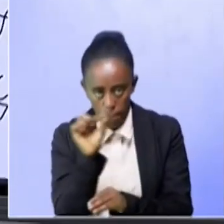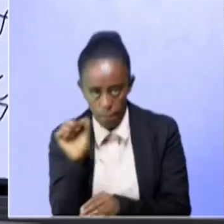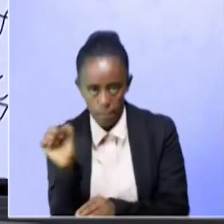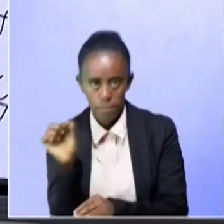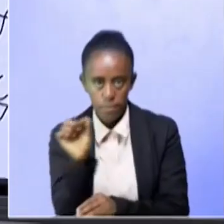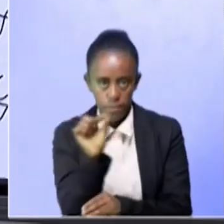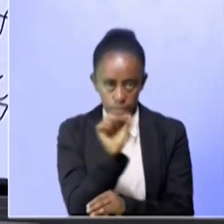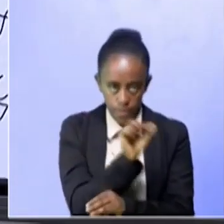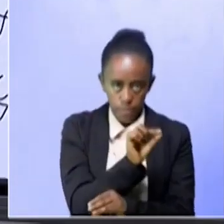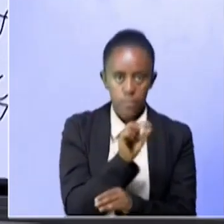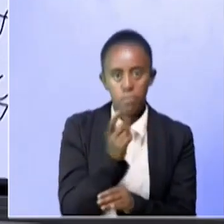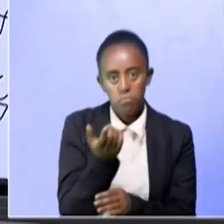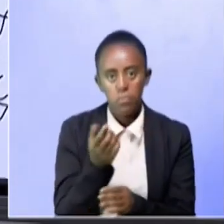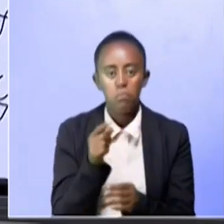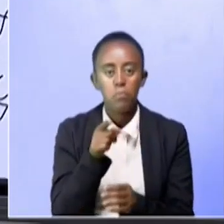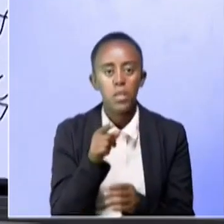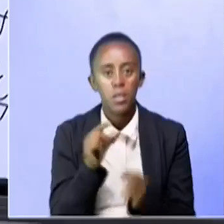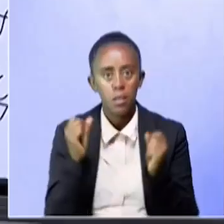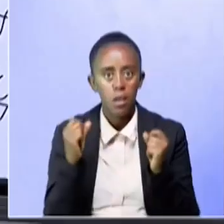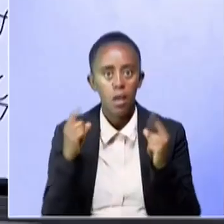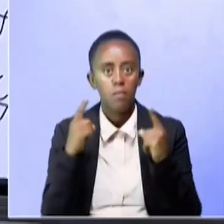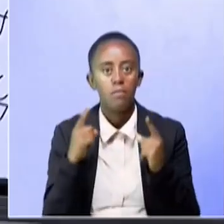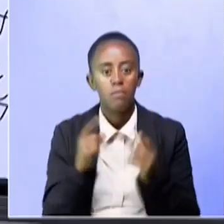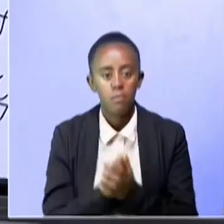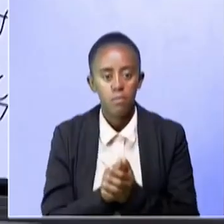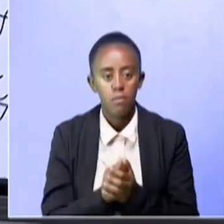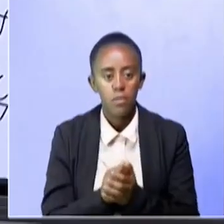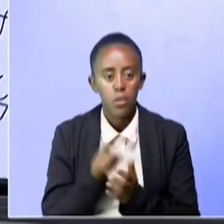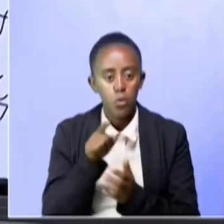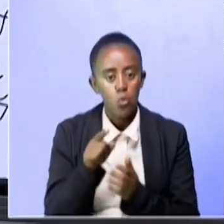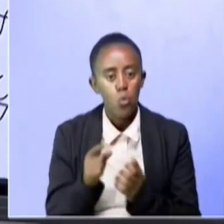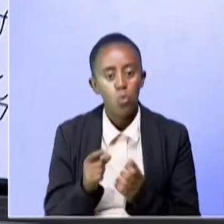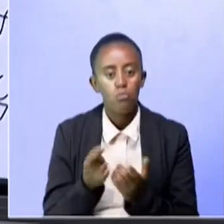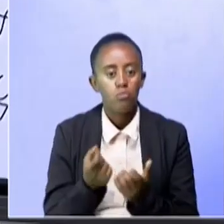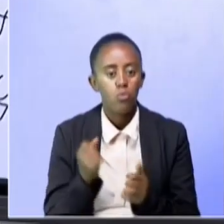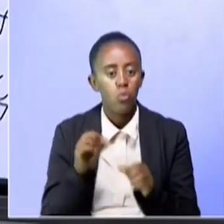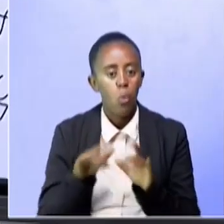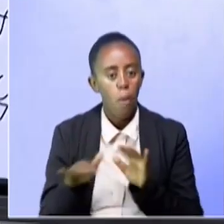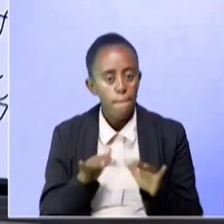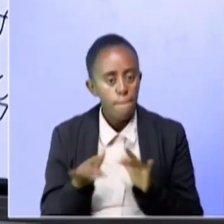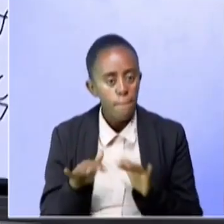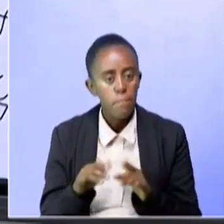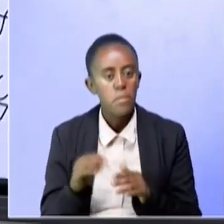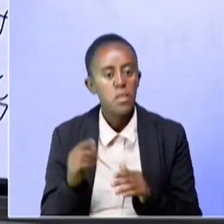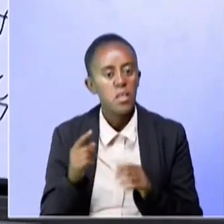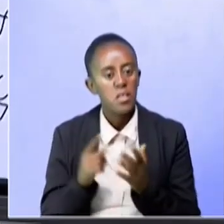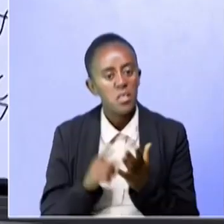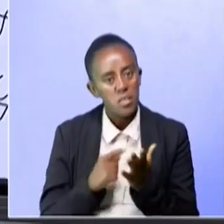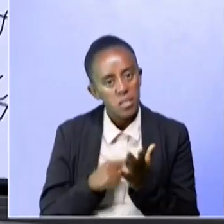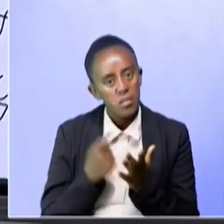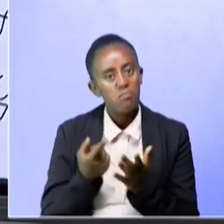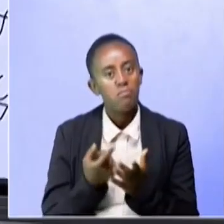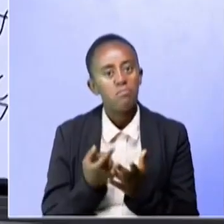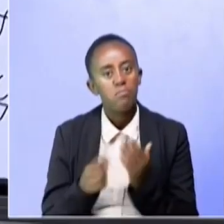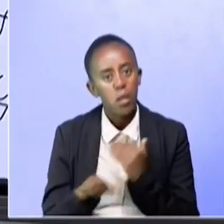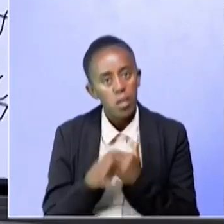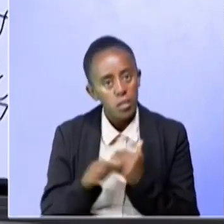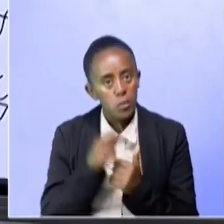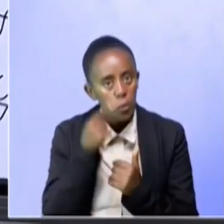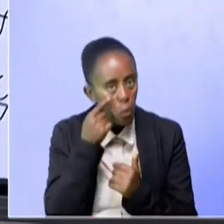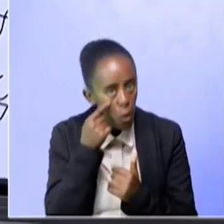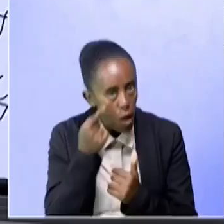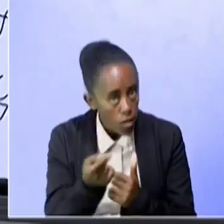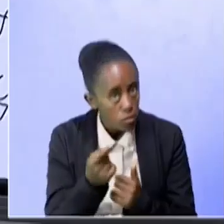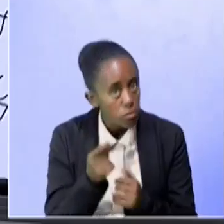being active in order to make active your computer, and at the same time not to hurt your eyes,